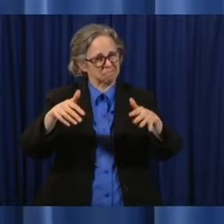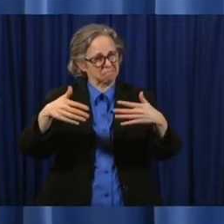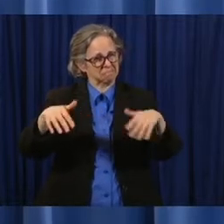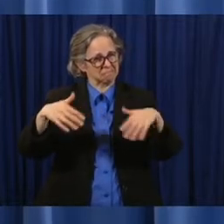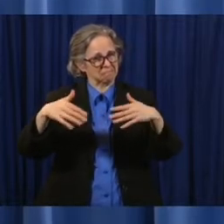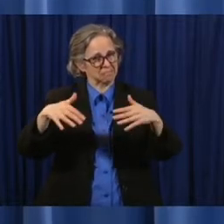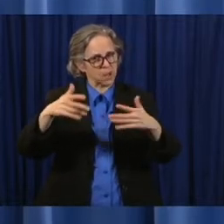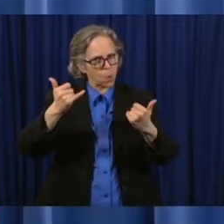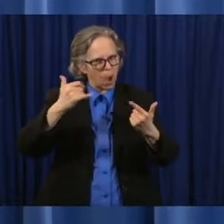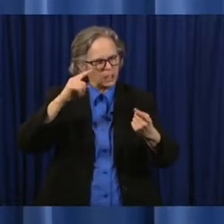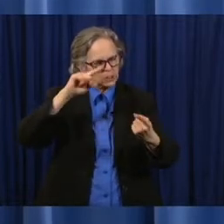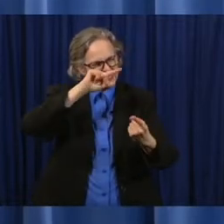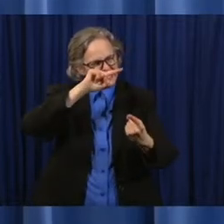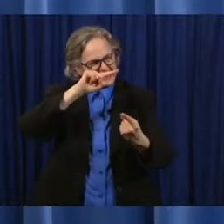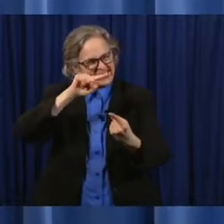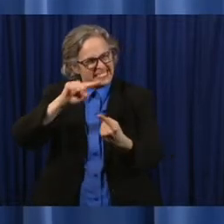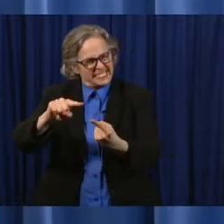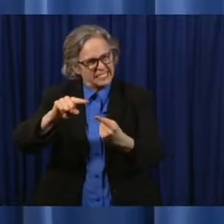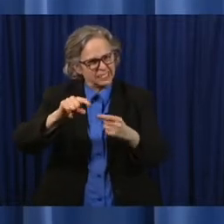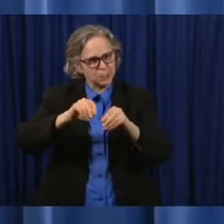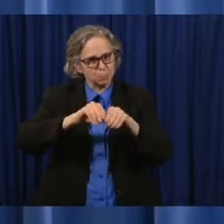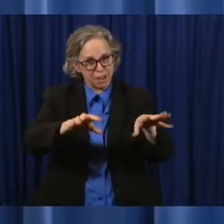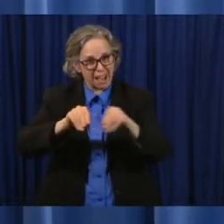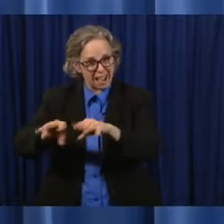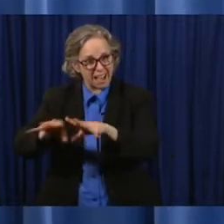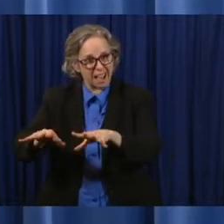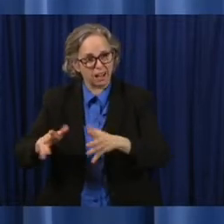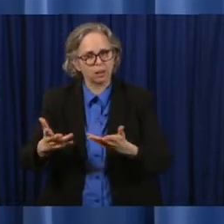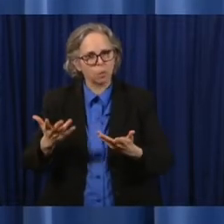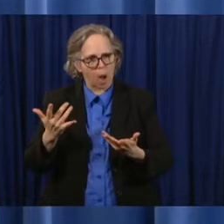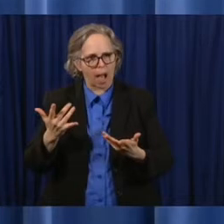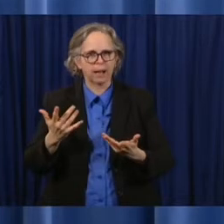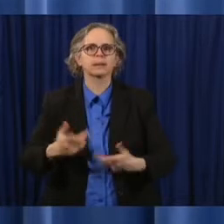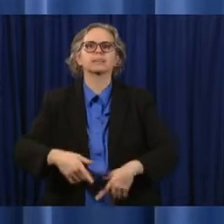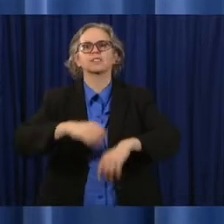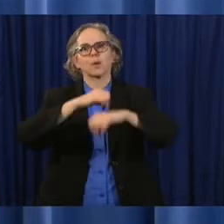try to protect,